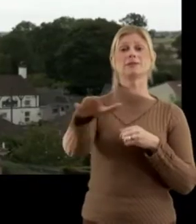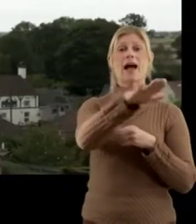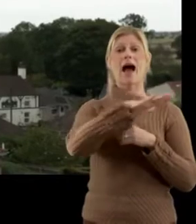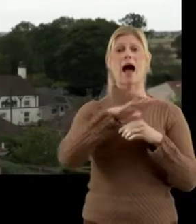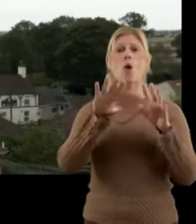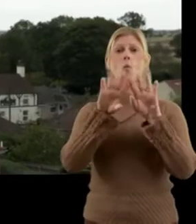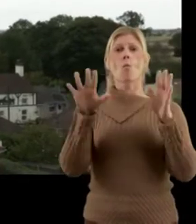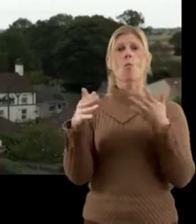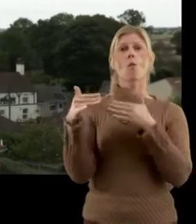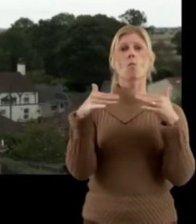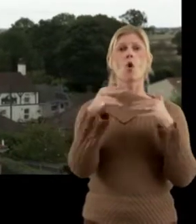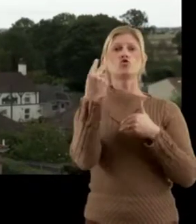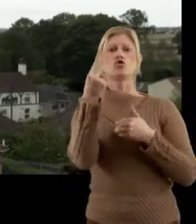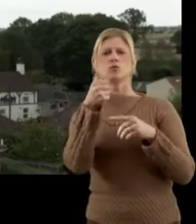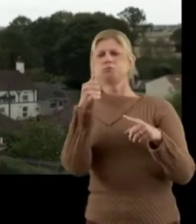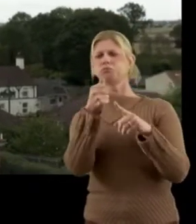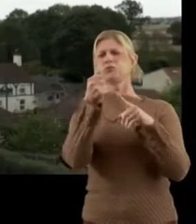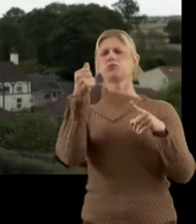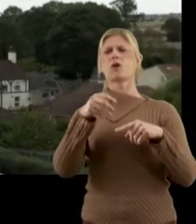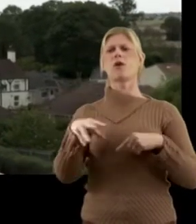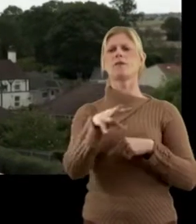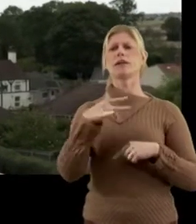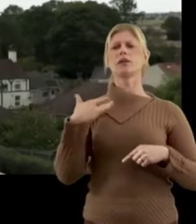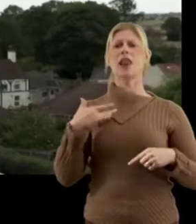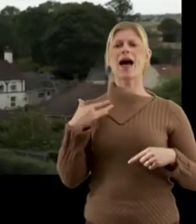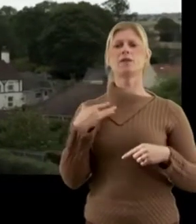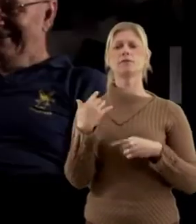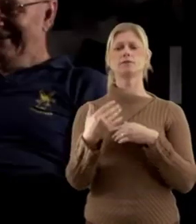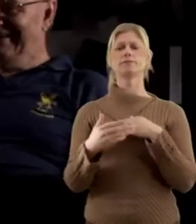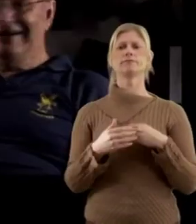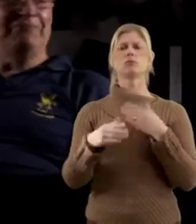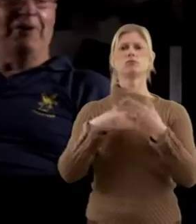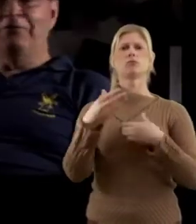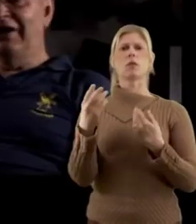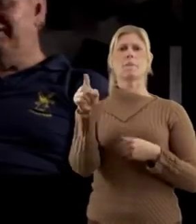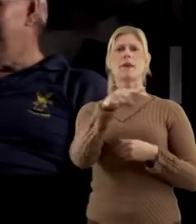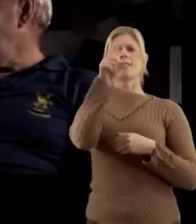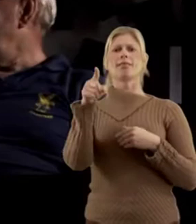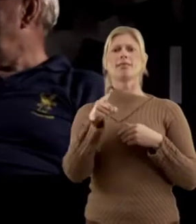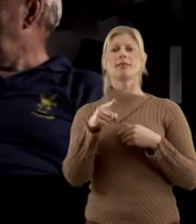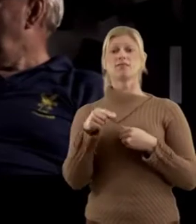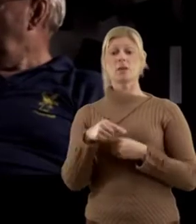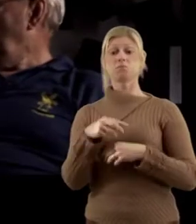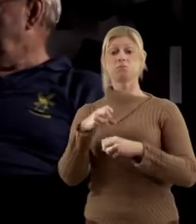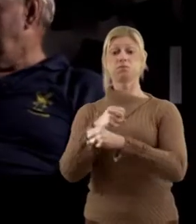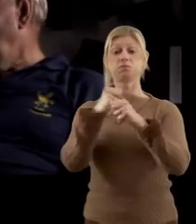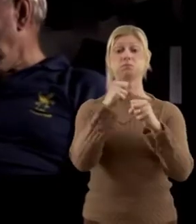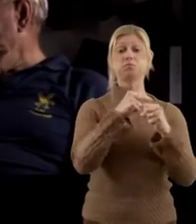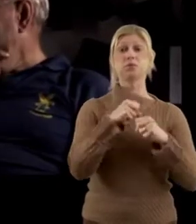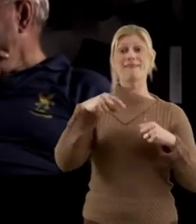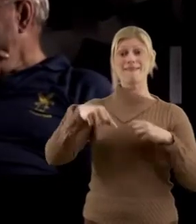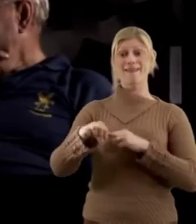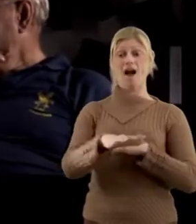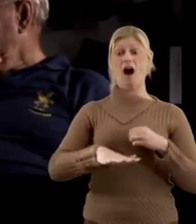II had its impact on village life and the running of the mill. Even bombed round here. We had one lot of